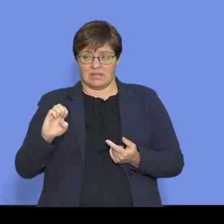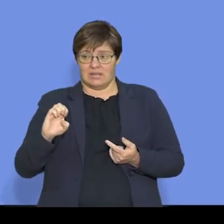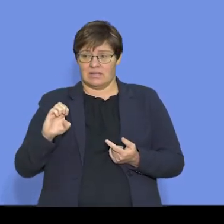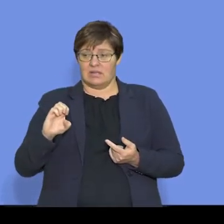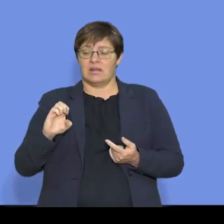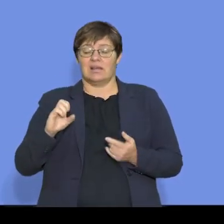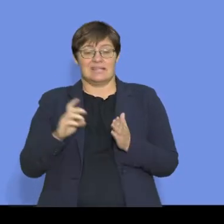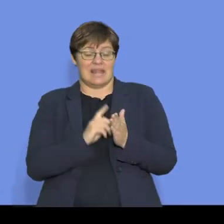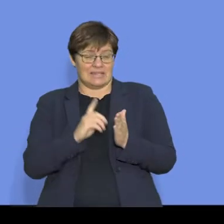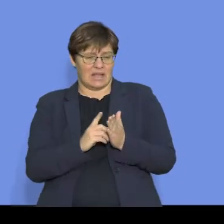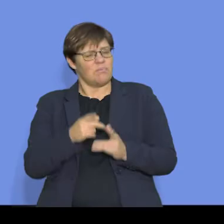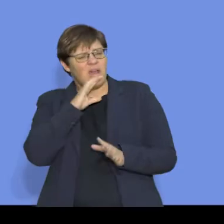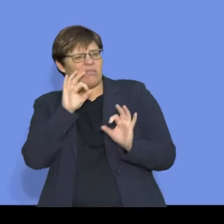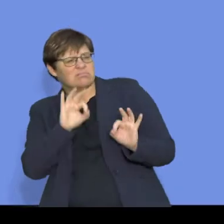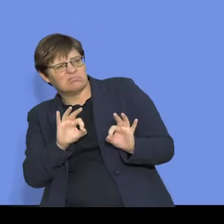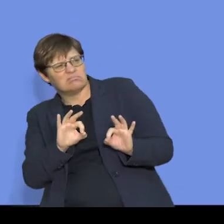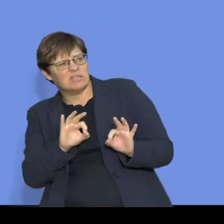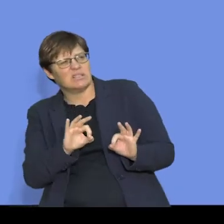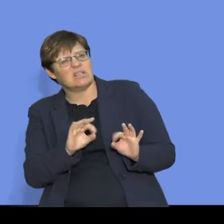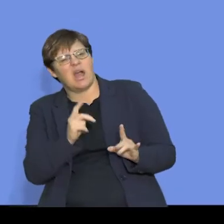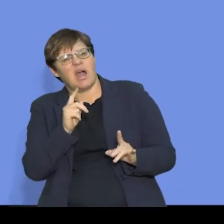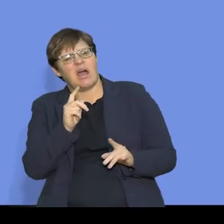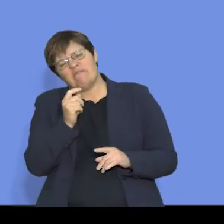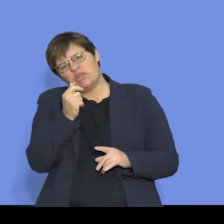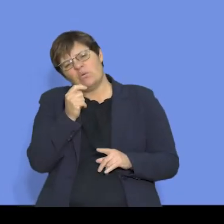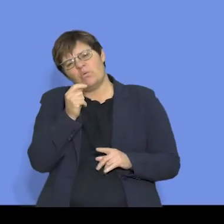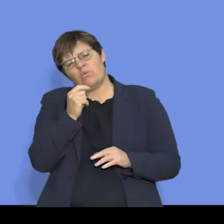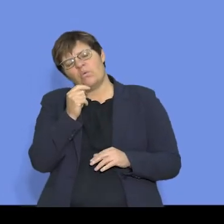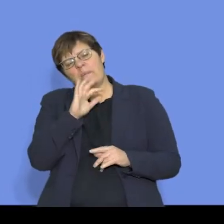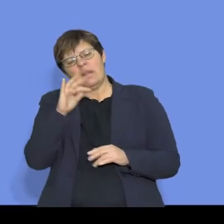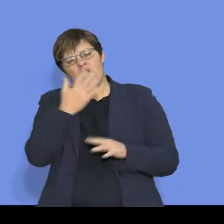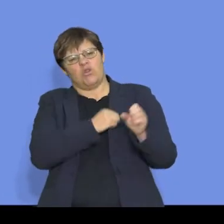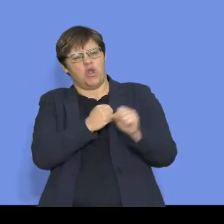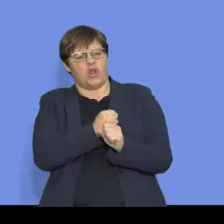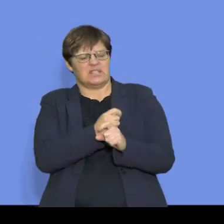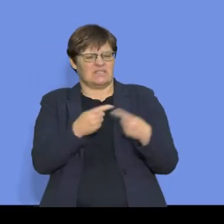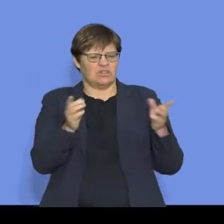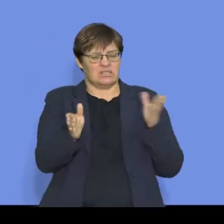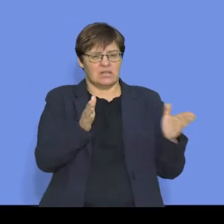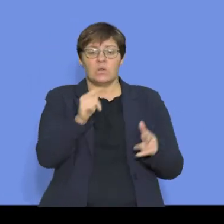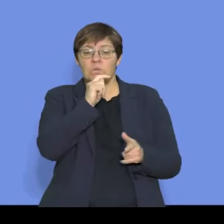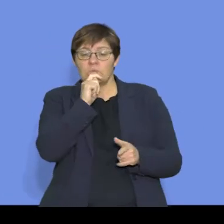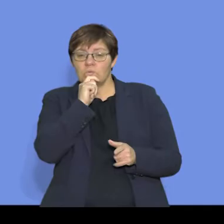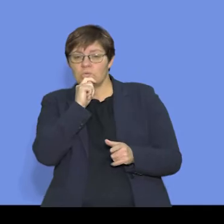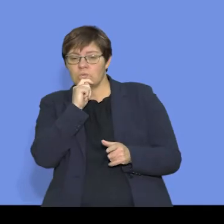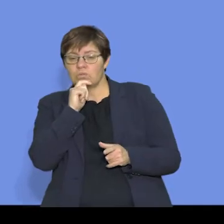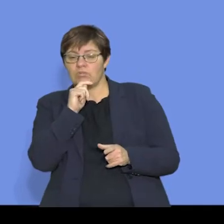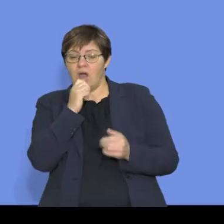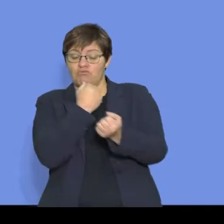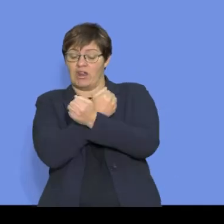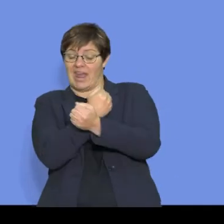can work out the actual age, give or take a couple of million years, using